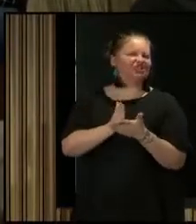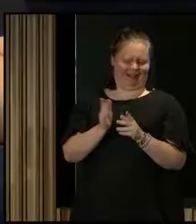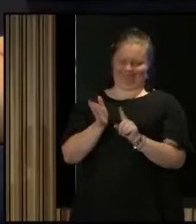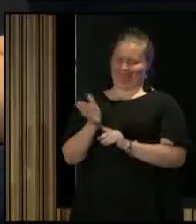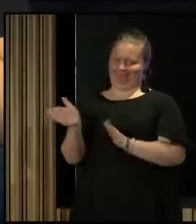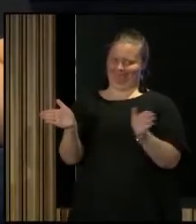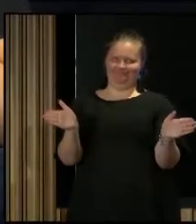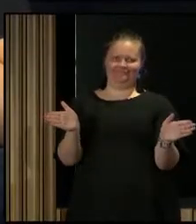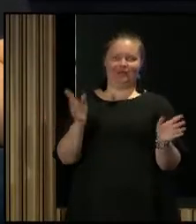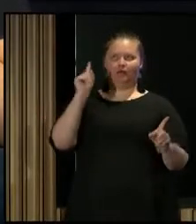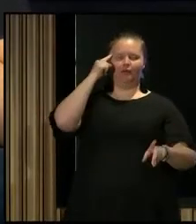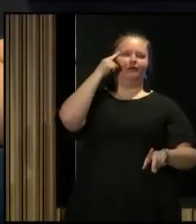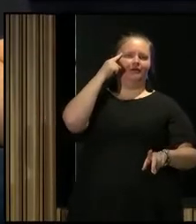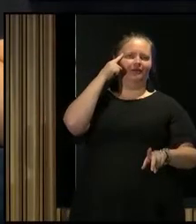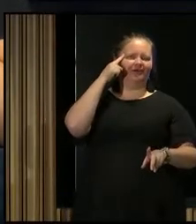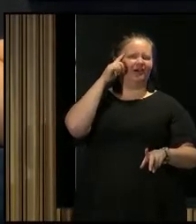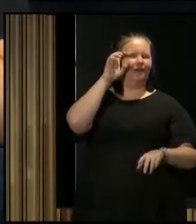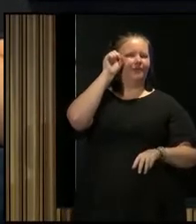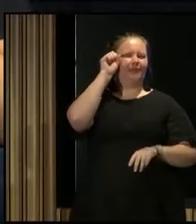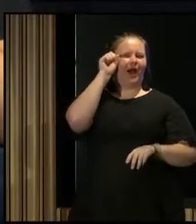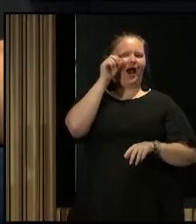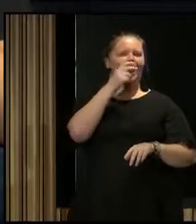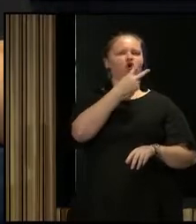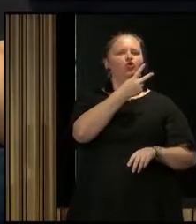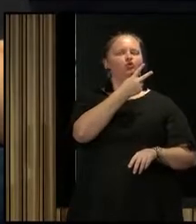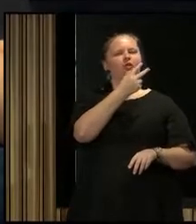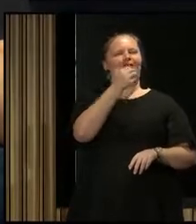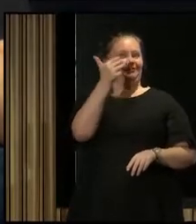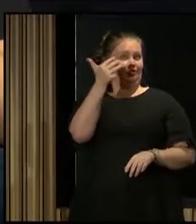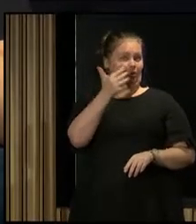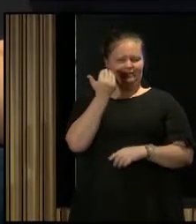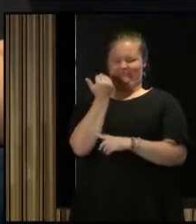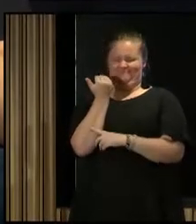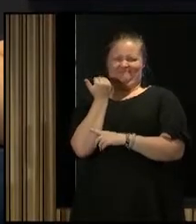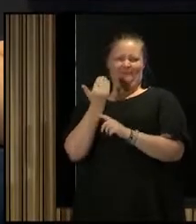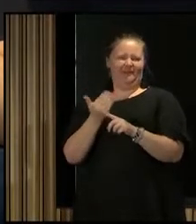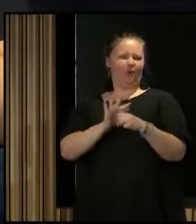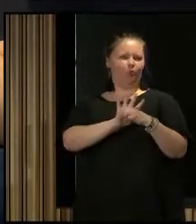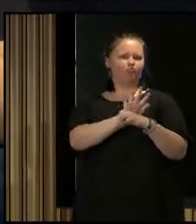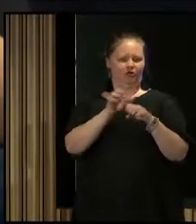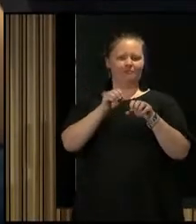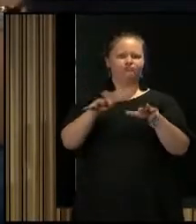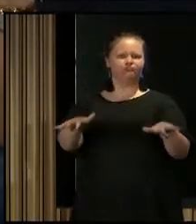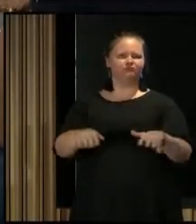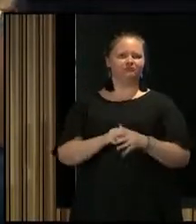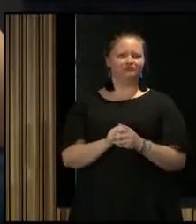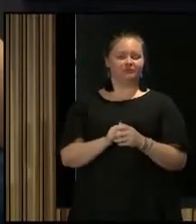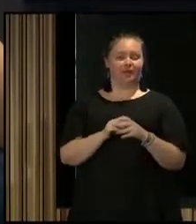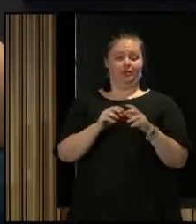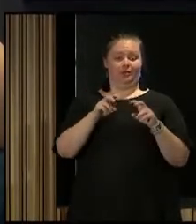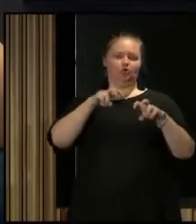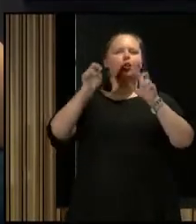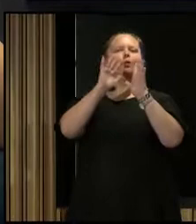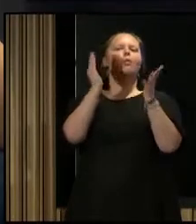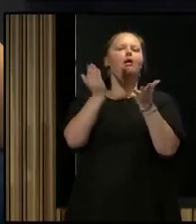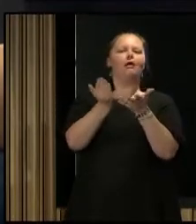immediately my mind went to pub choir in 2019, just prior to COVID, toured the world. Well, when I say